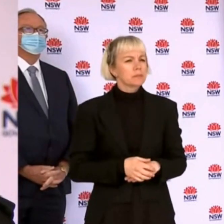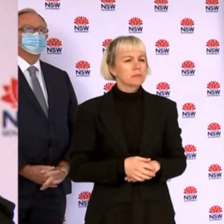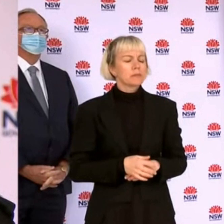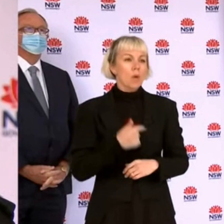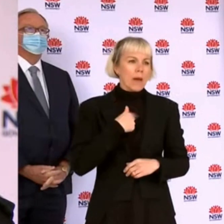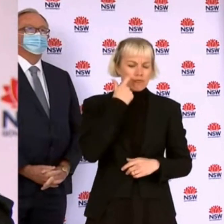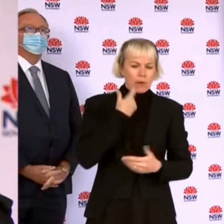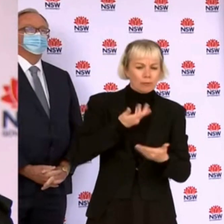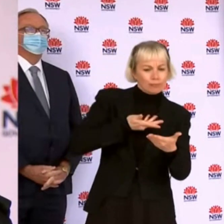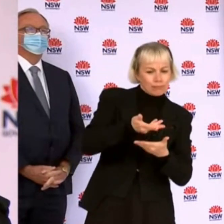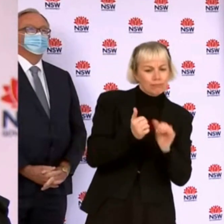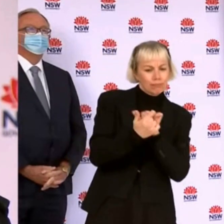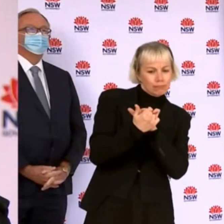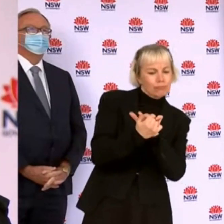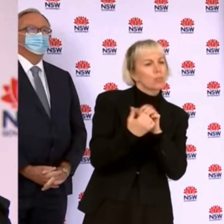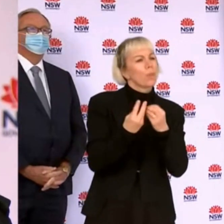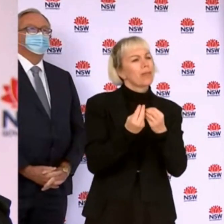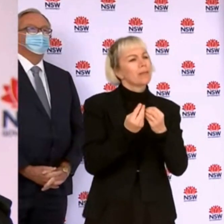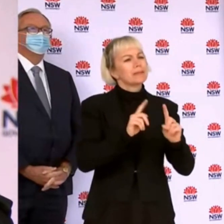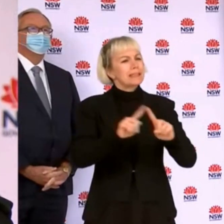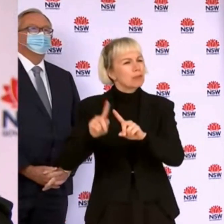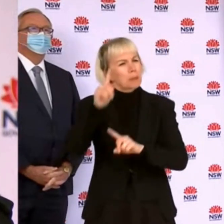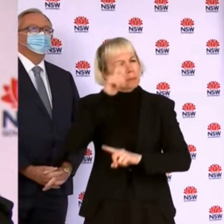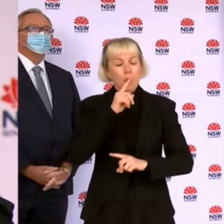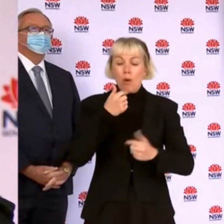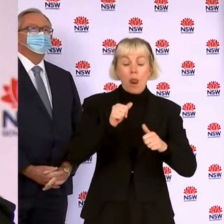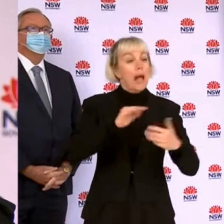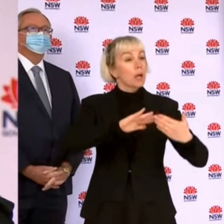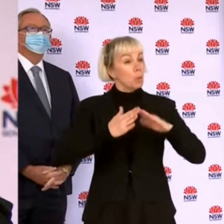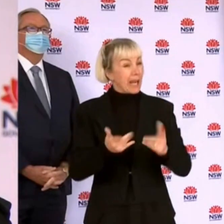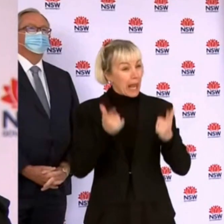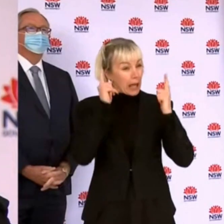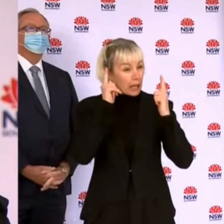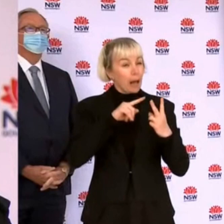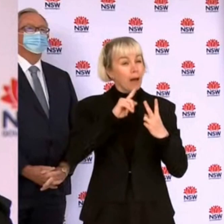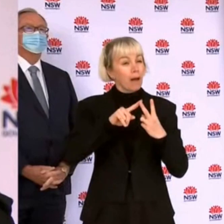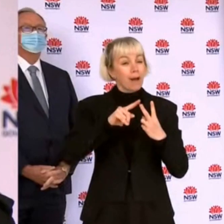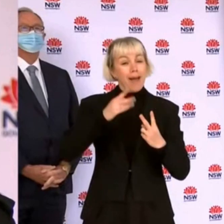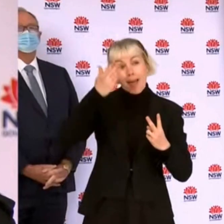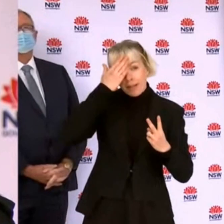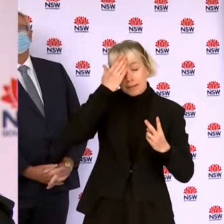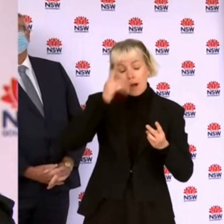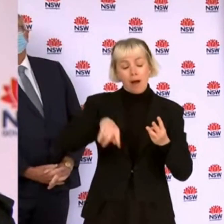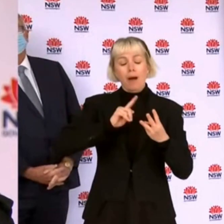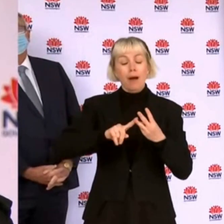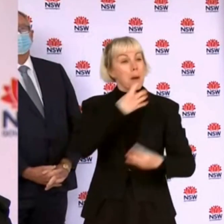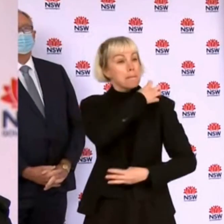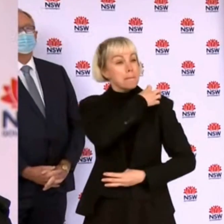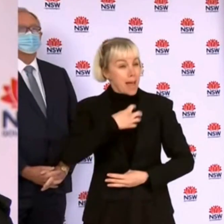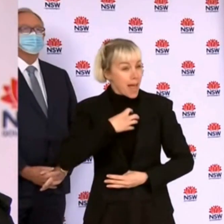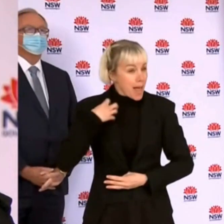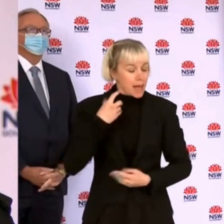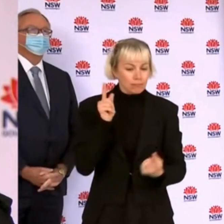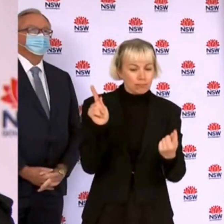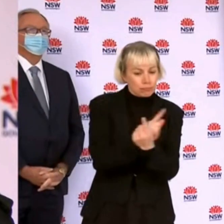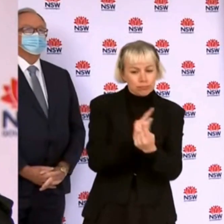that community with mayors and general managers, with business leaders, to make sure that the message is